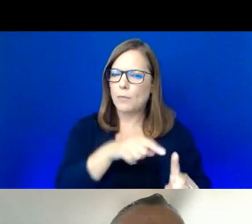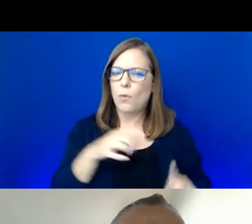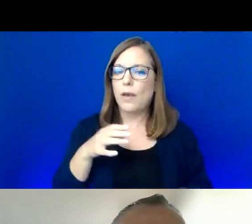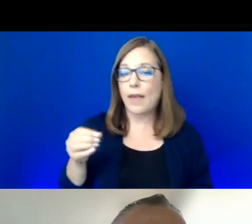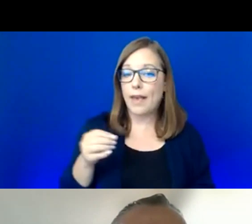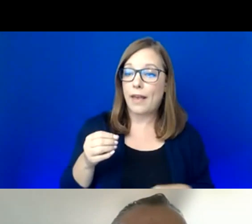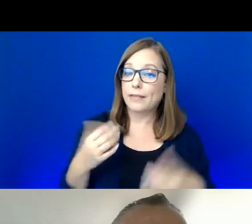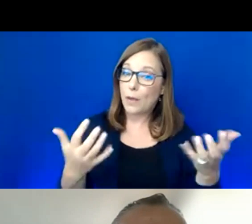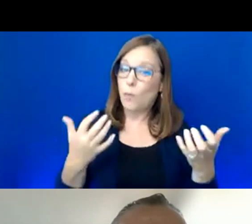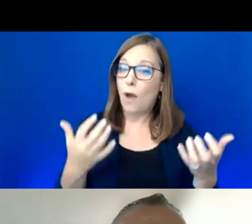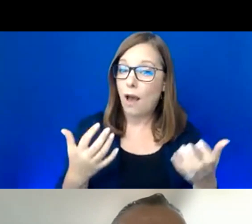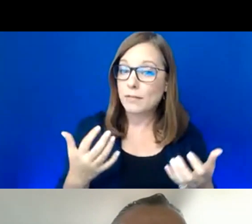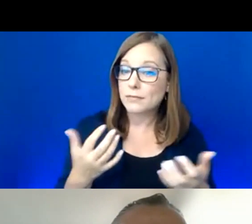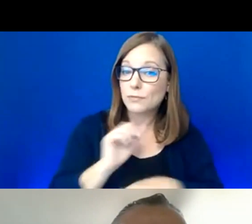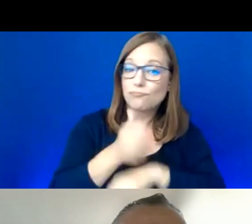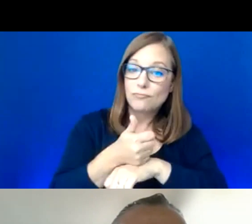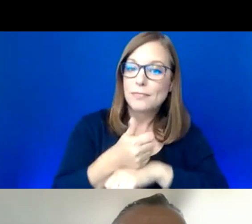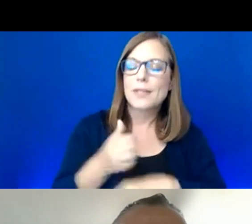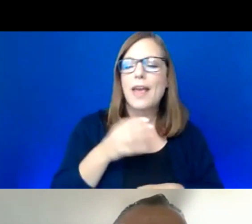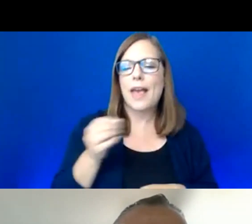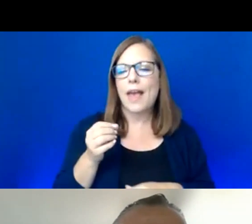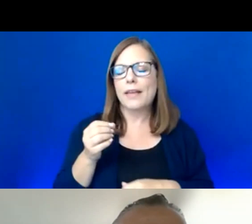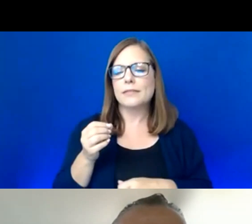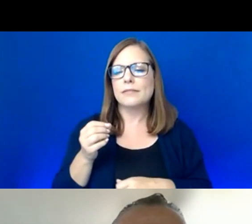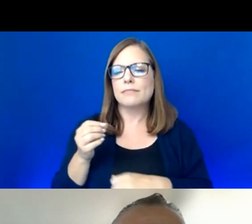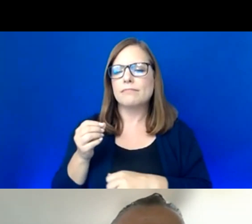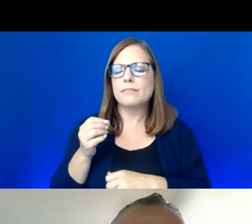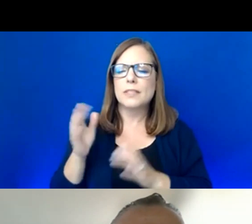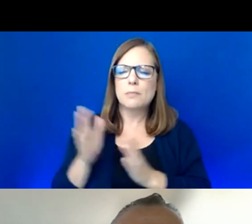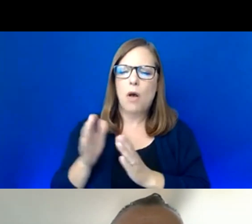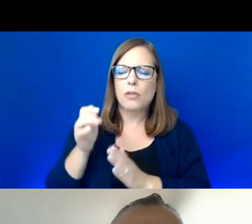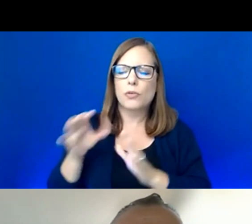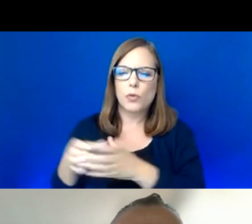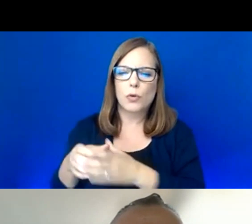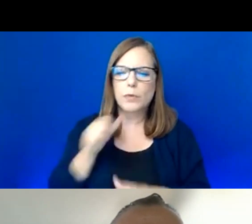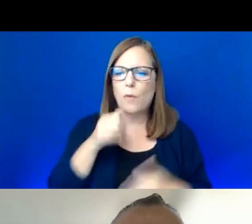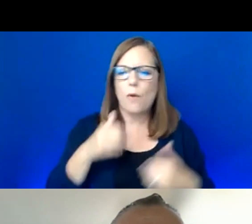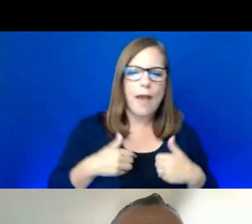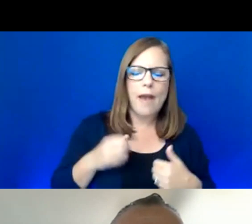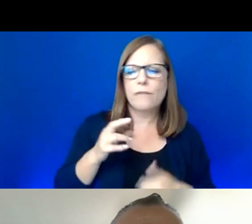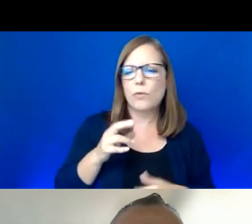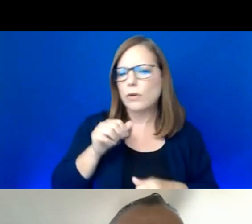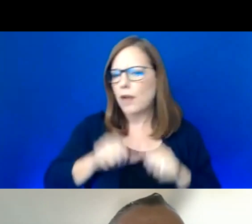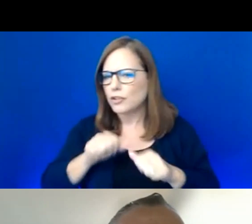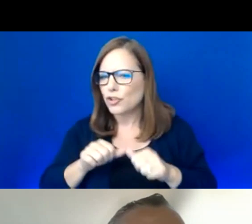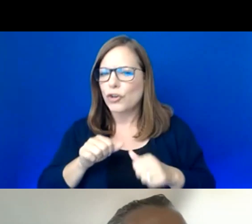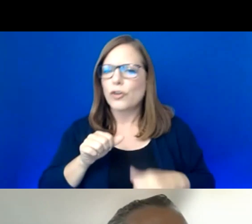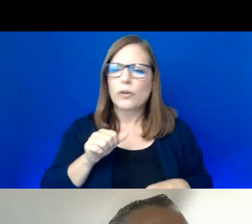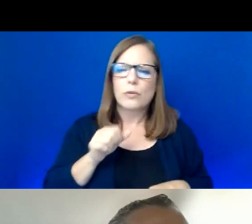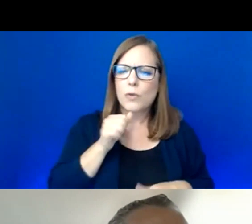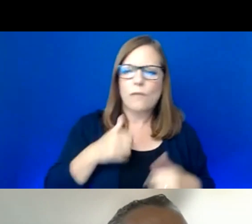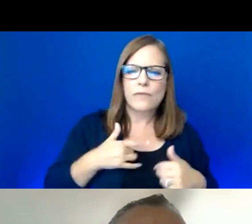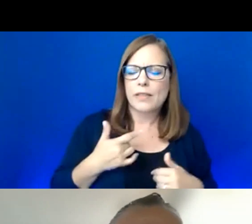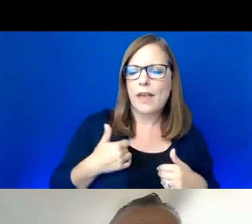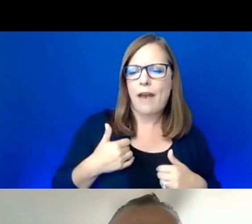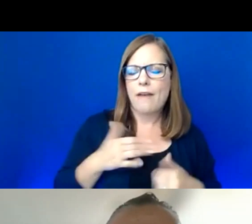and a subset either don't have one, don't feel like they have the resources, or are unsure. So thank you all so much for responding to